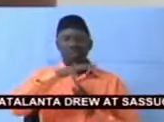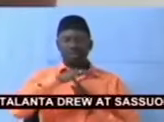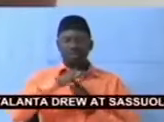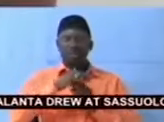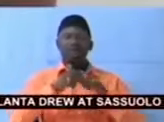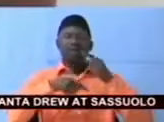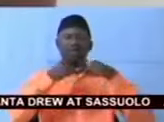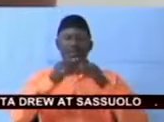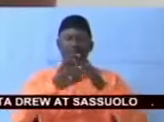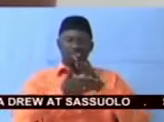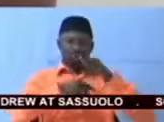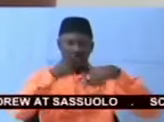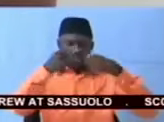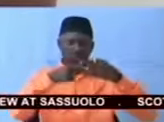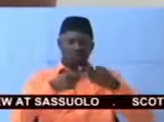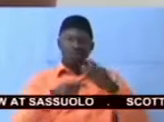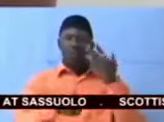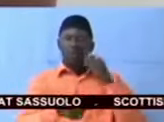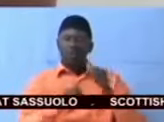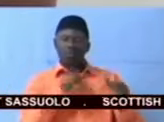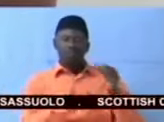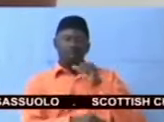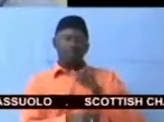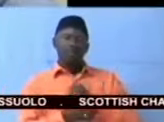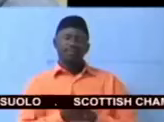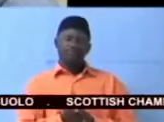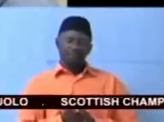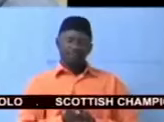Thank you, Council, and thank you, Mr. Gomez.